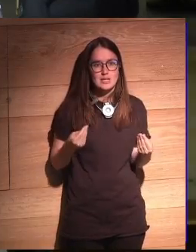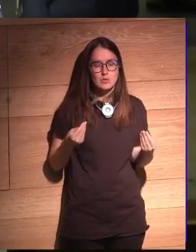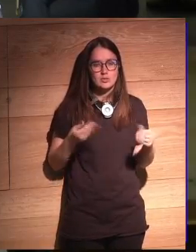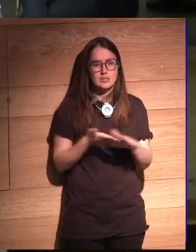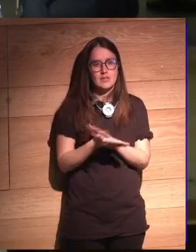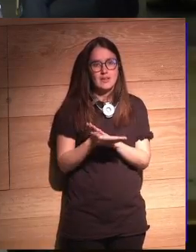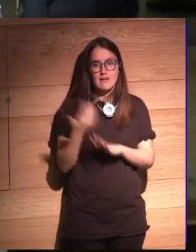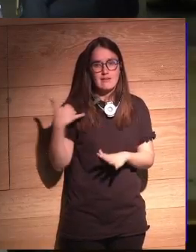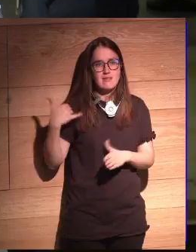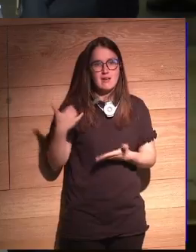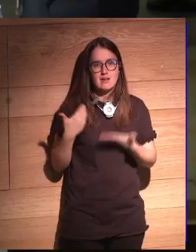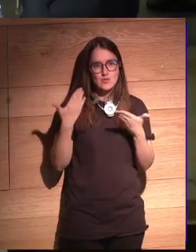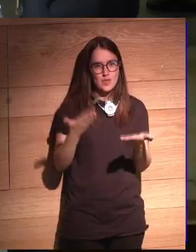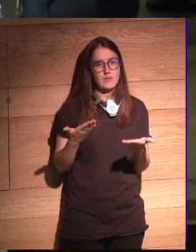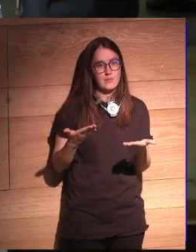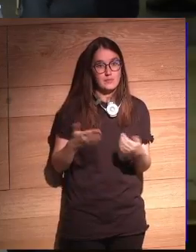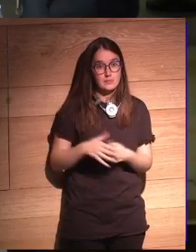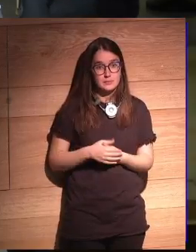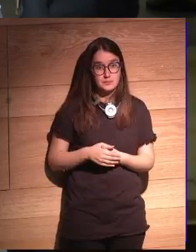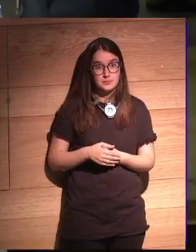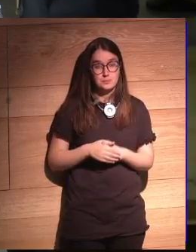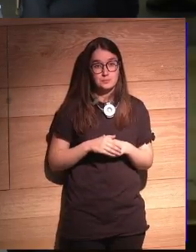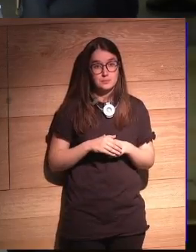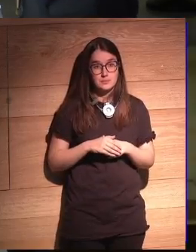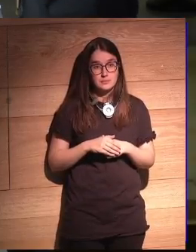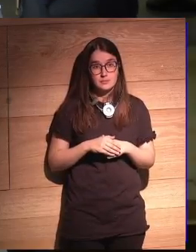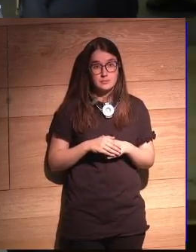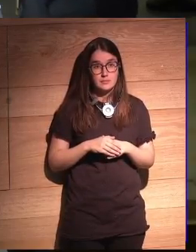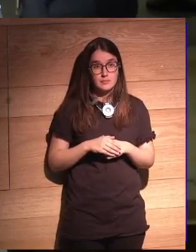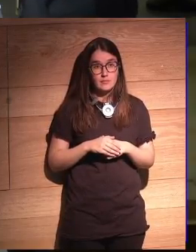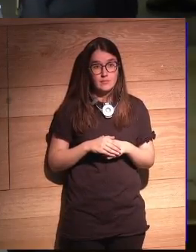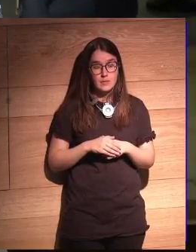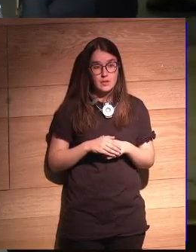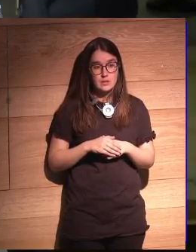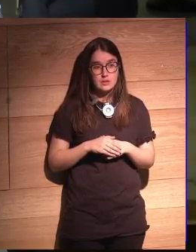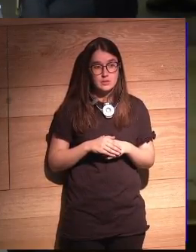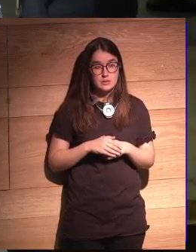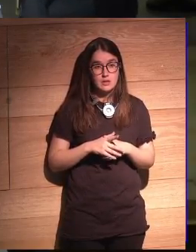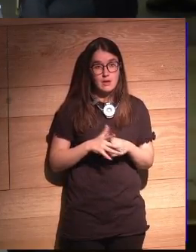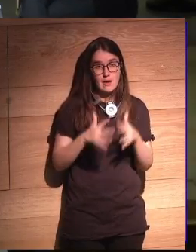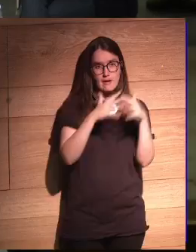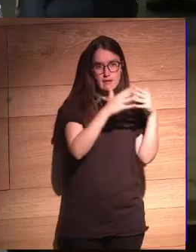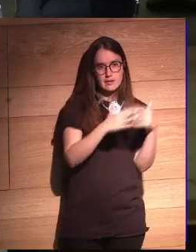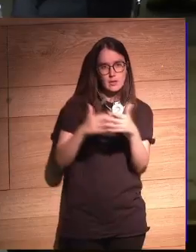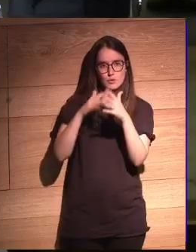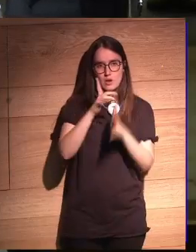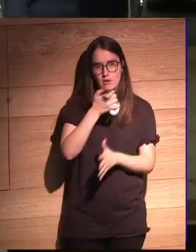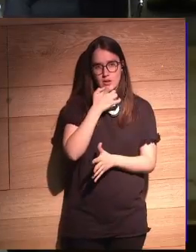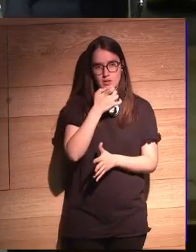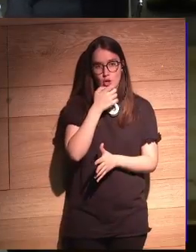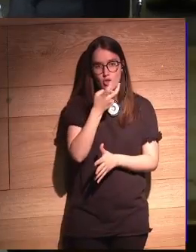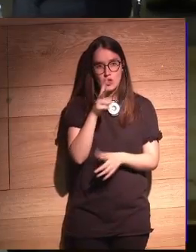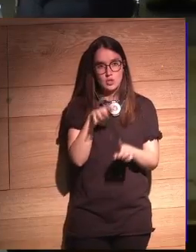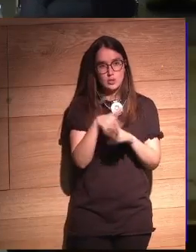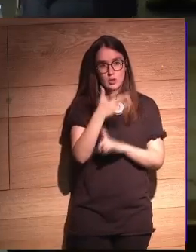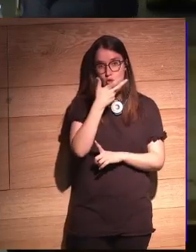helpful, because certainly in the US and the UK, the two cases that I know the best, there's a lot of